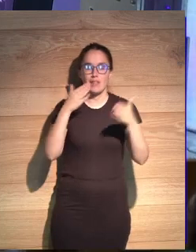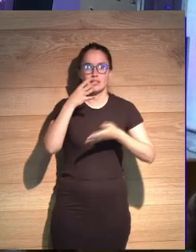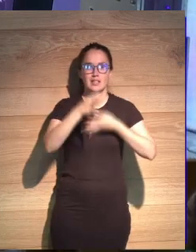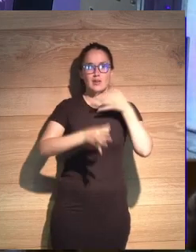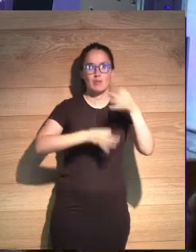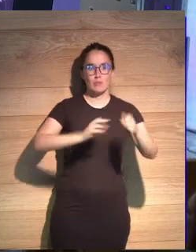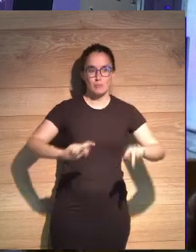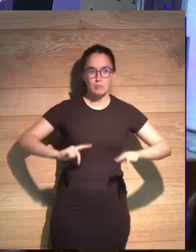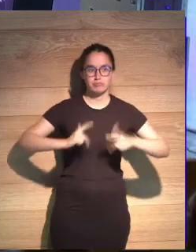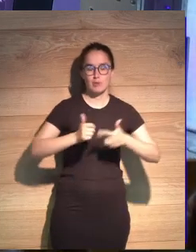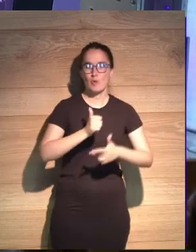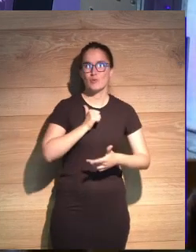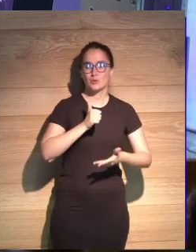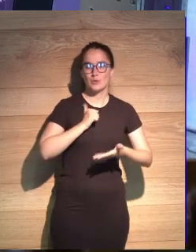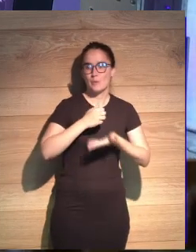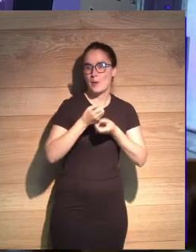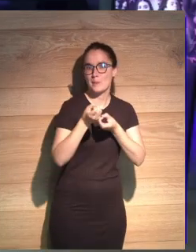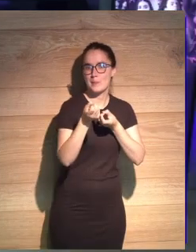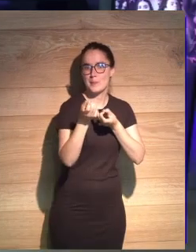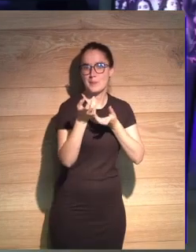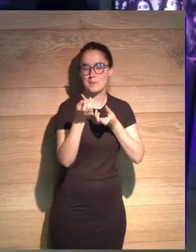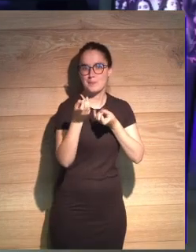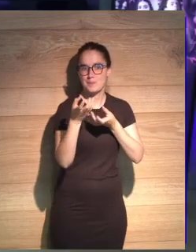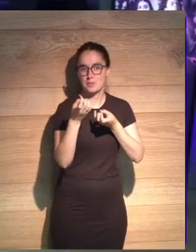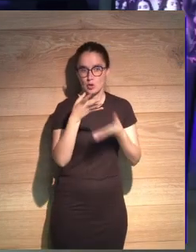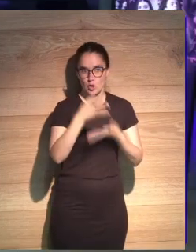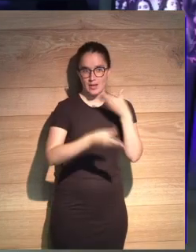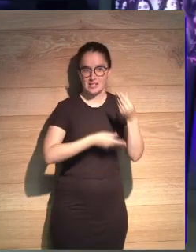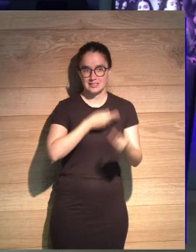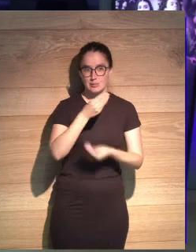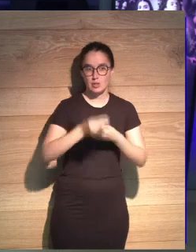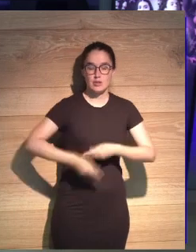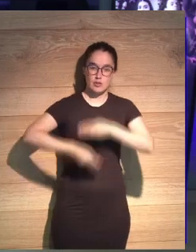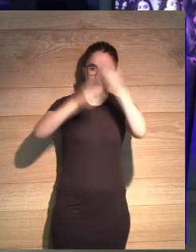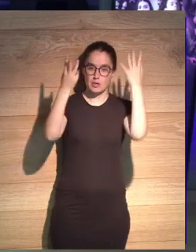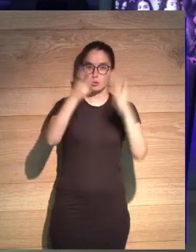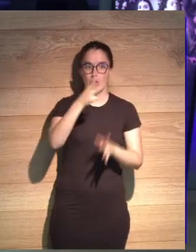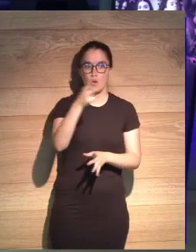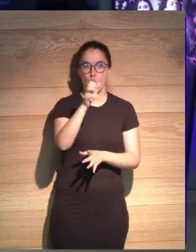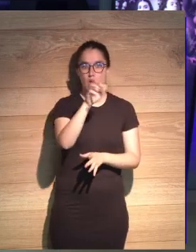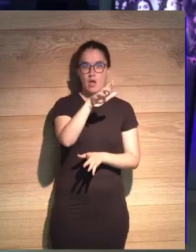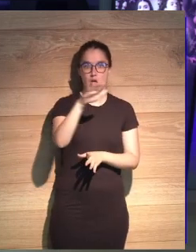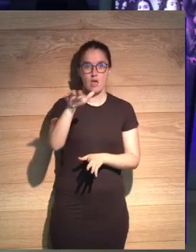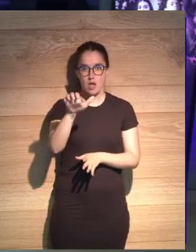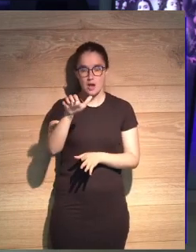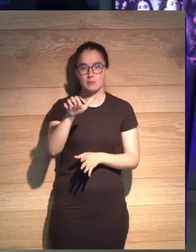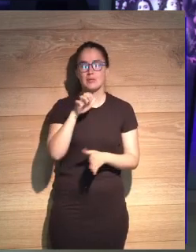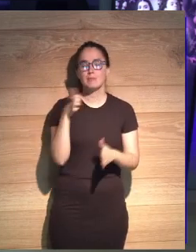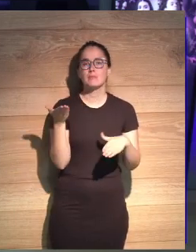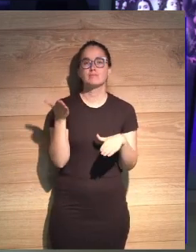First, I'd like to thank the organizers for inviting me to share with you what we're doing at